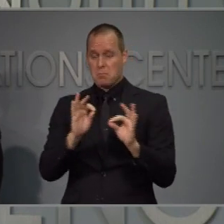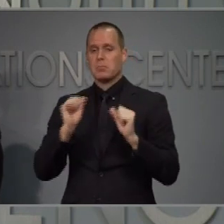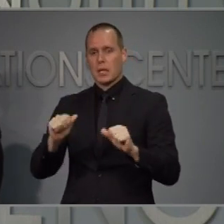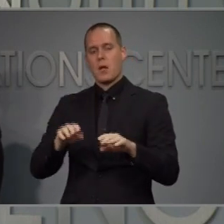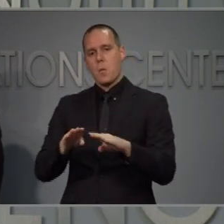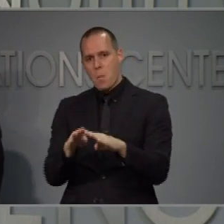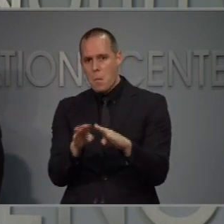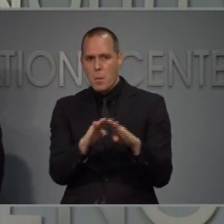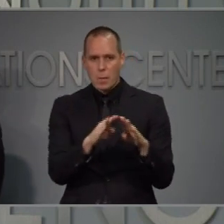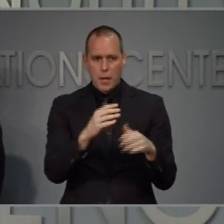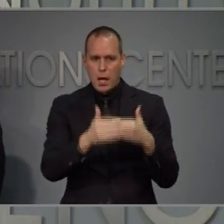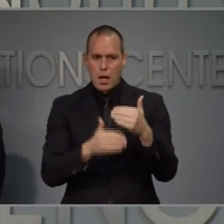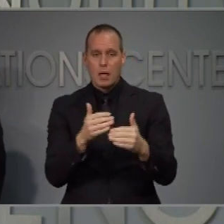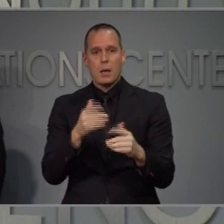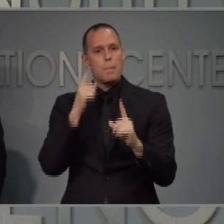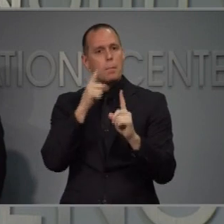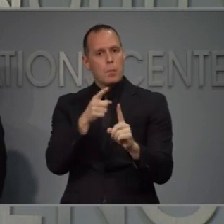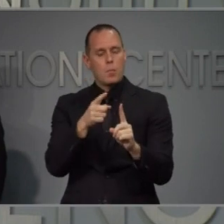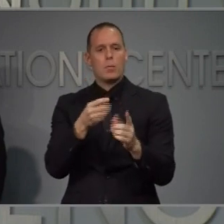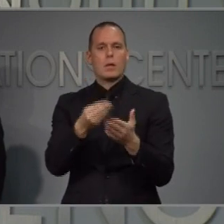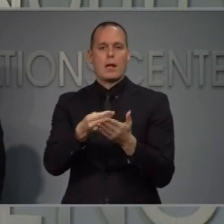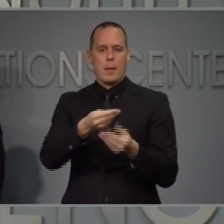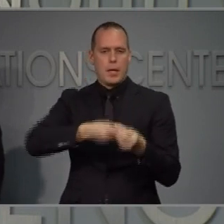you. Next question, please.